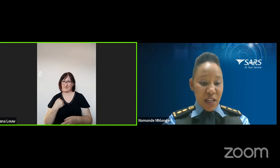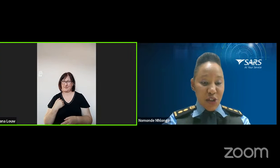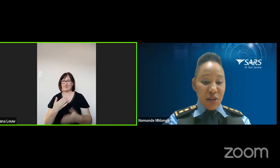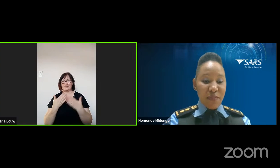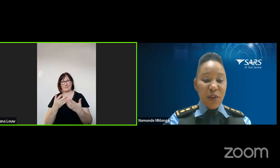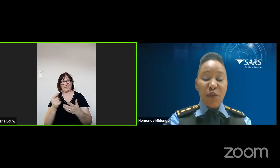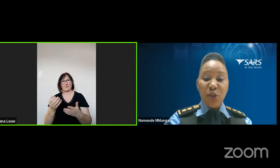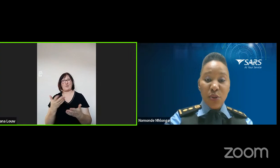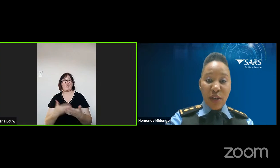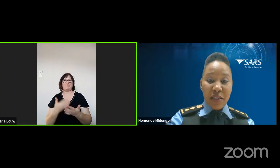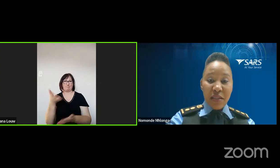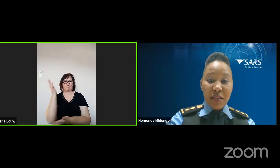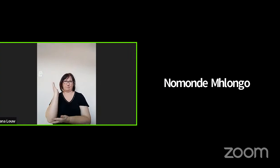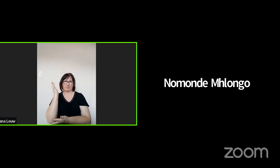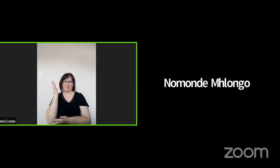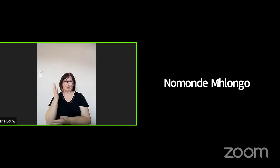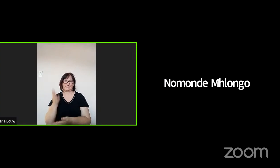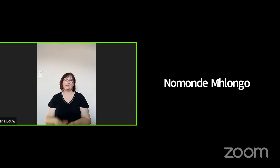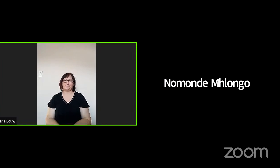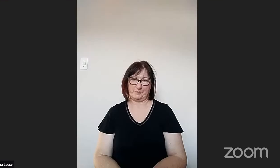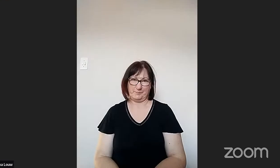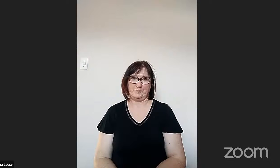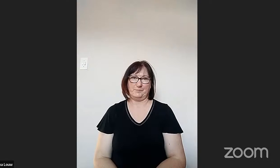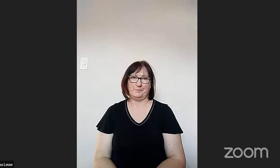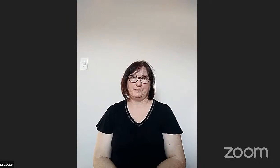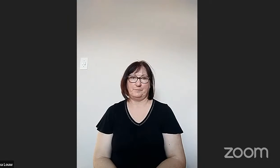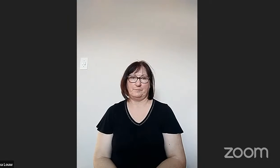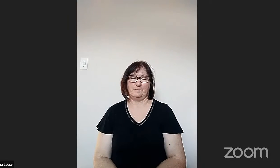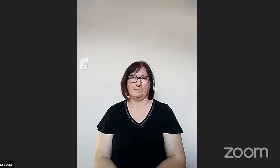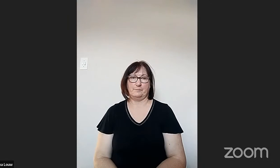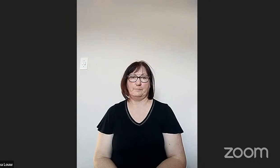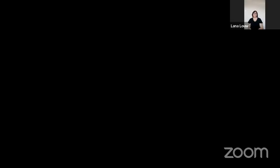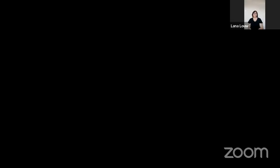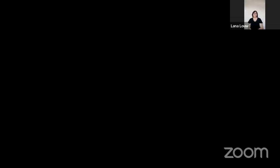the presentation. Over to you, ladies.